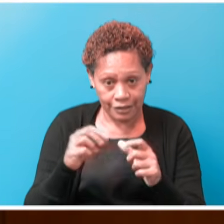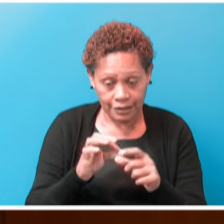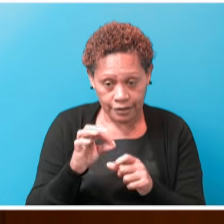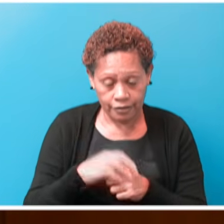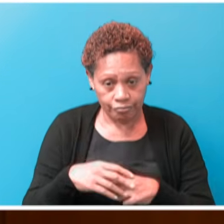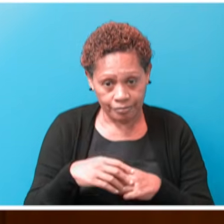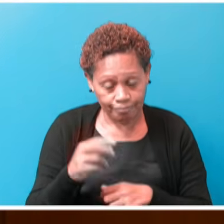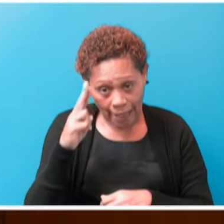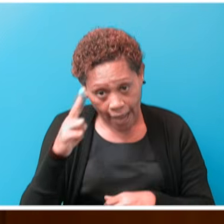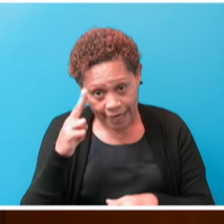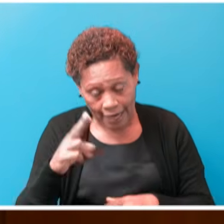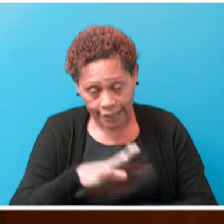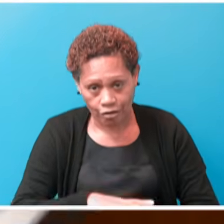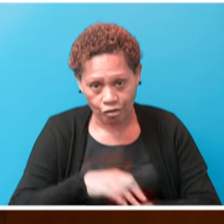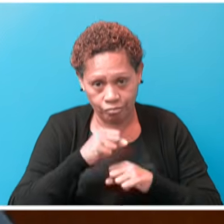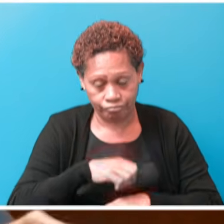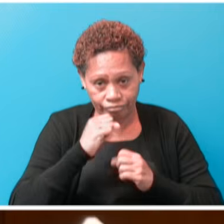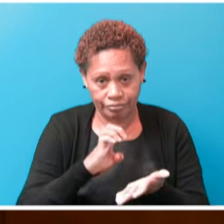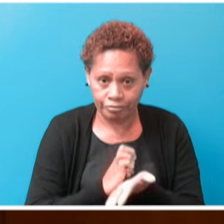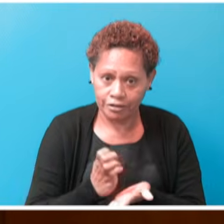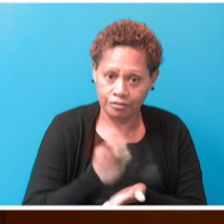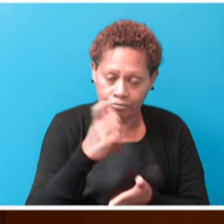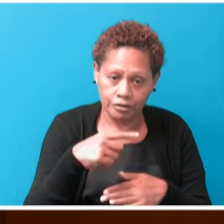confidence and economic stability.